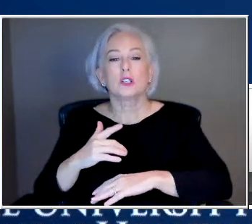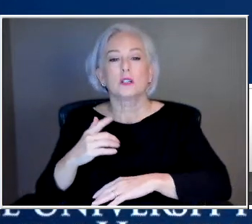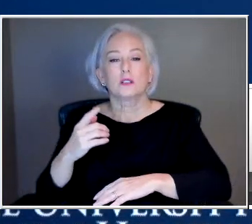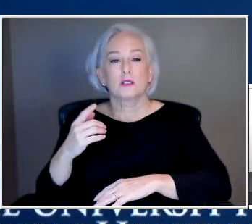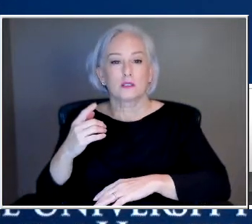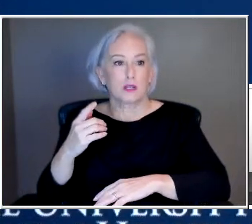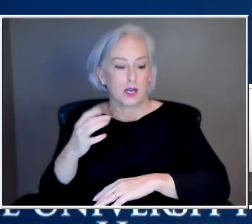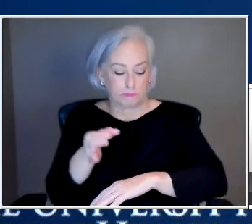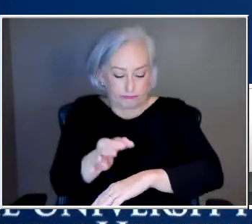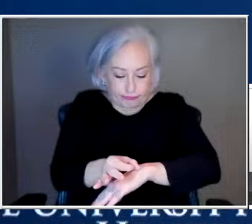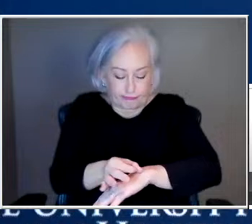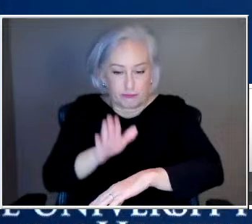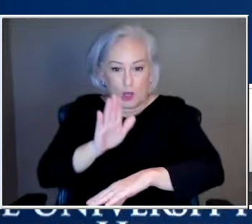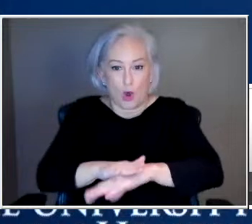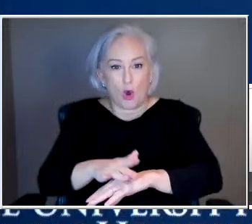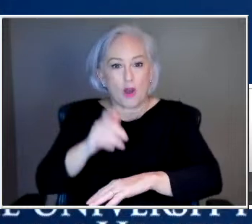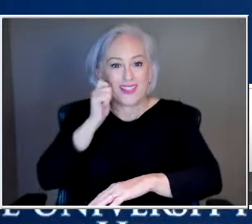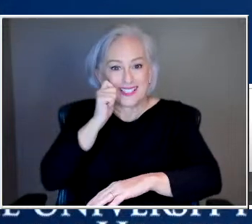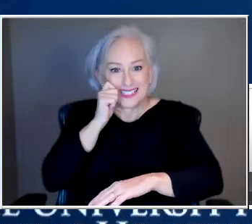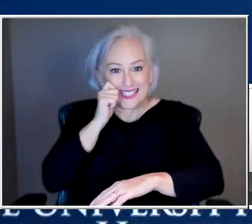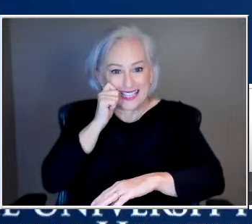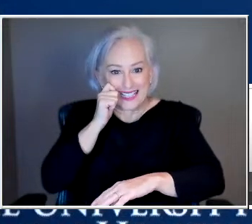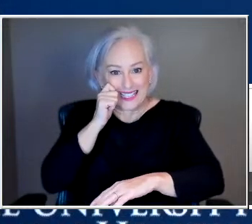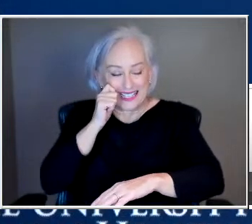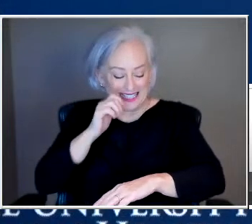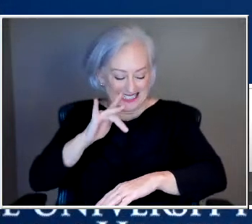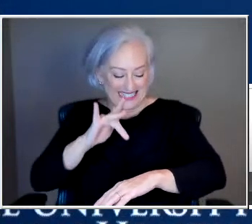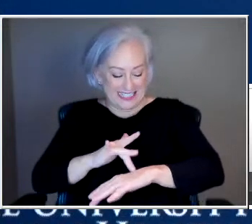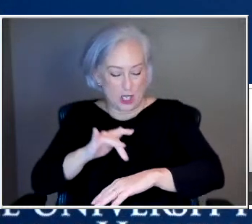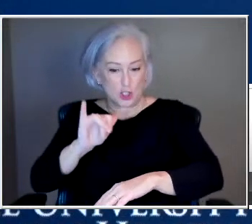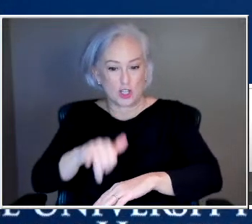to transfer some of those